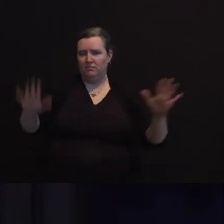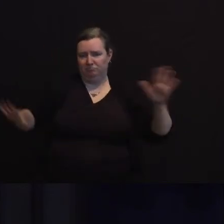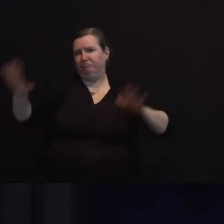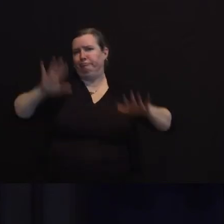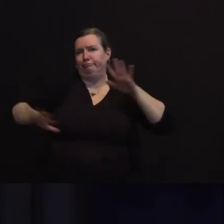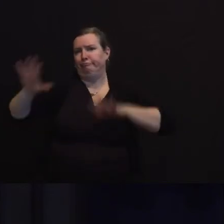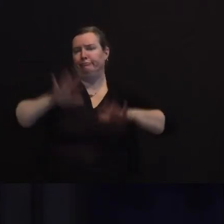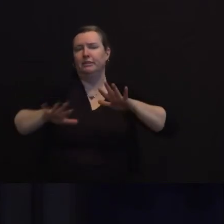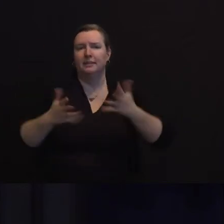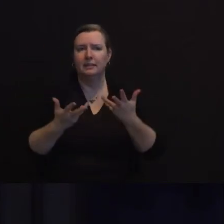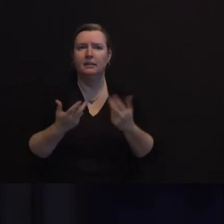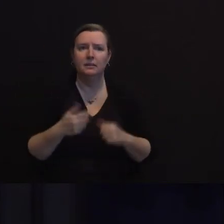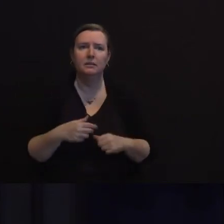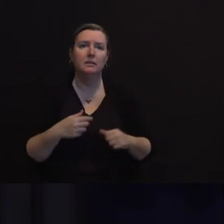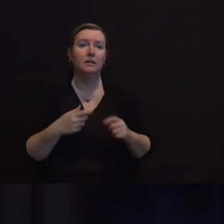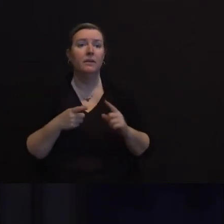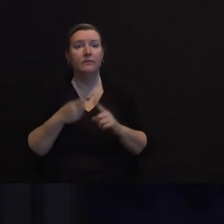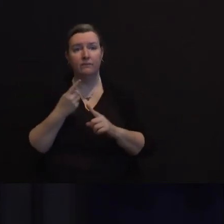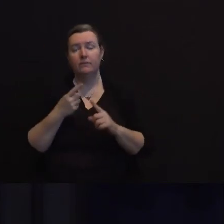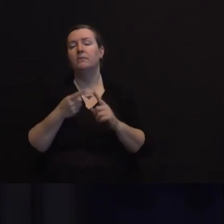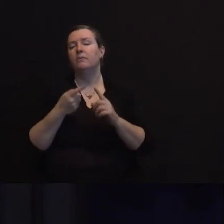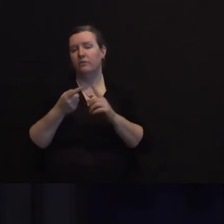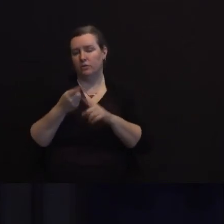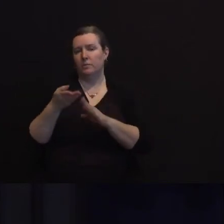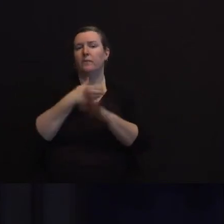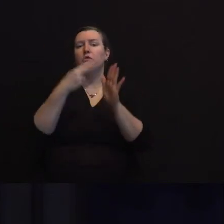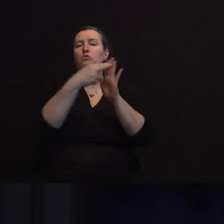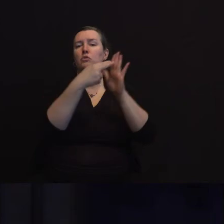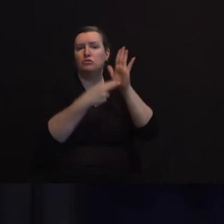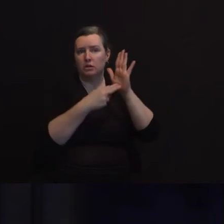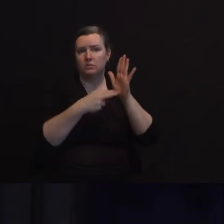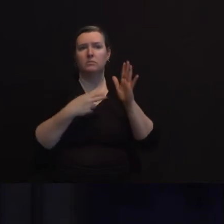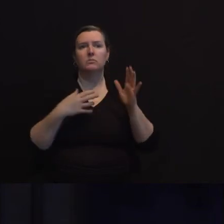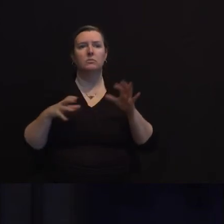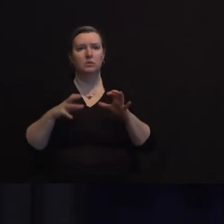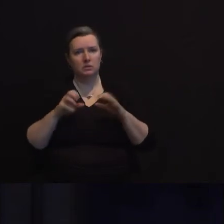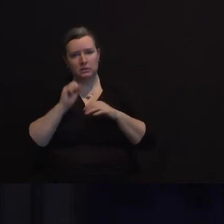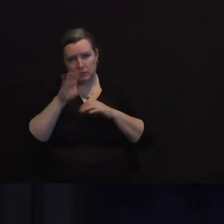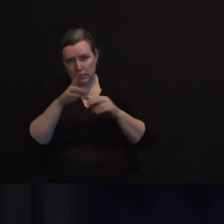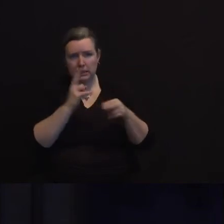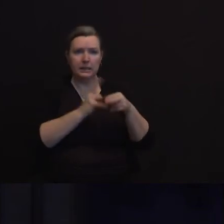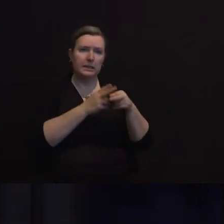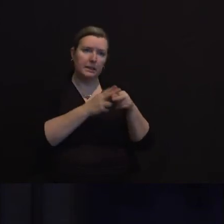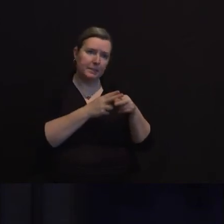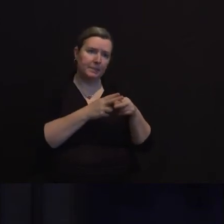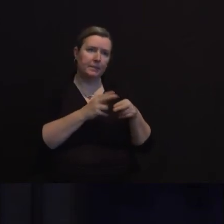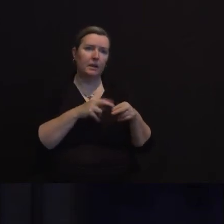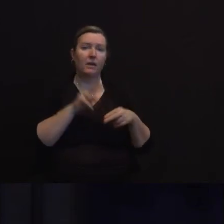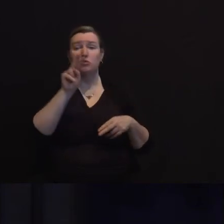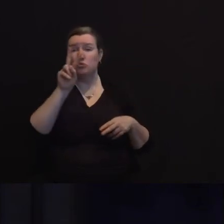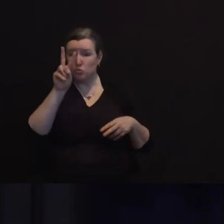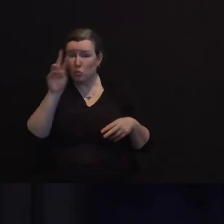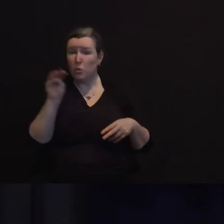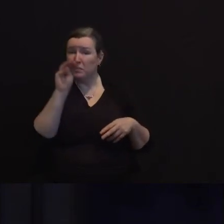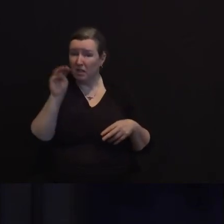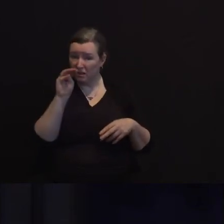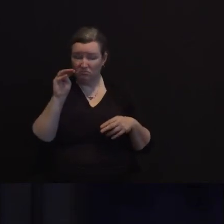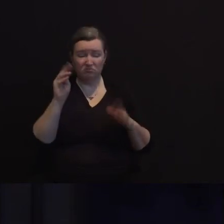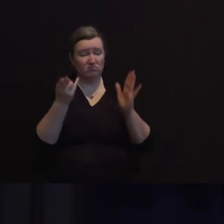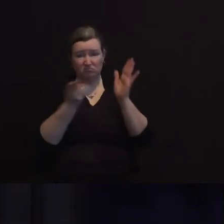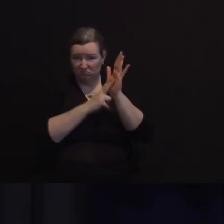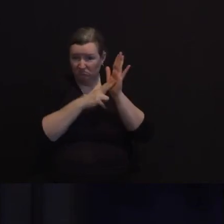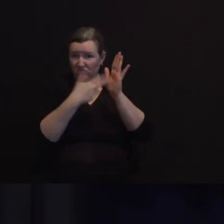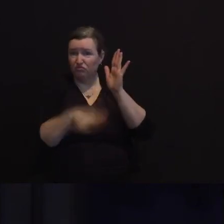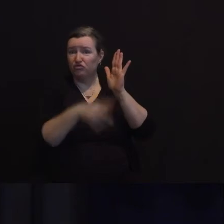module first, and as we've shared, over 2 million people have been able to use that module. Putting in the appointment